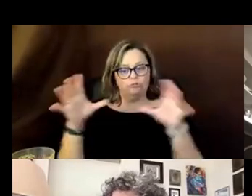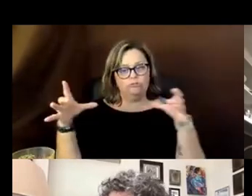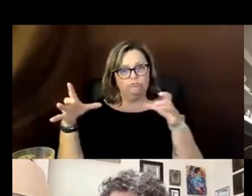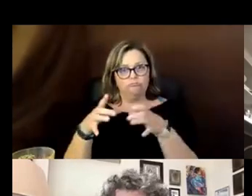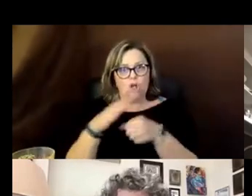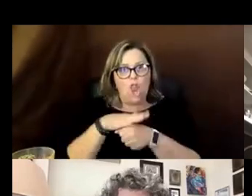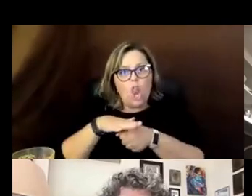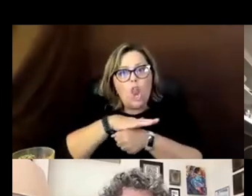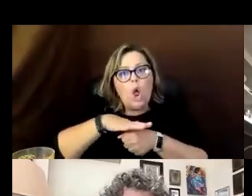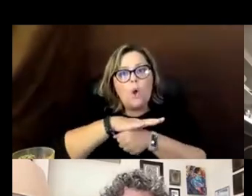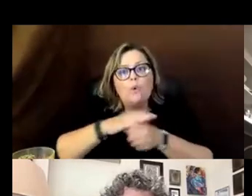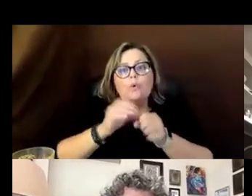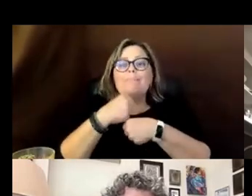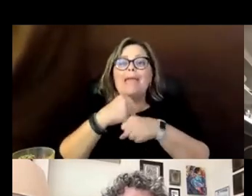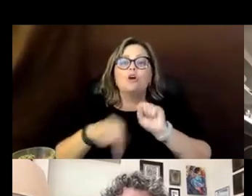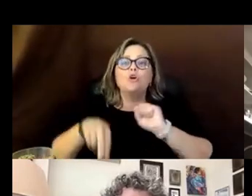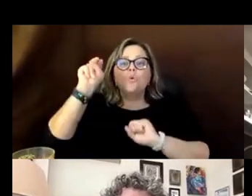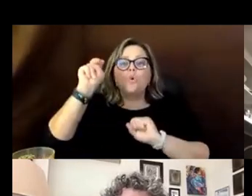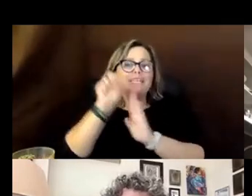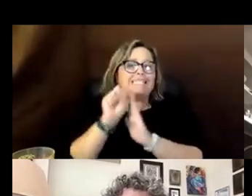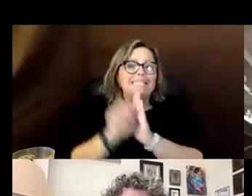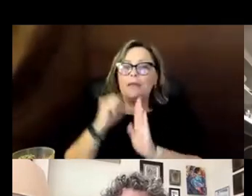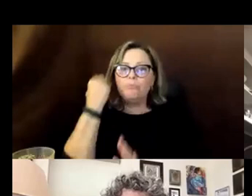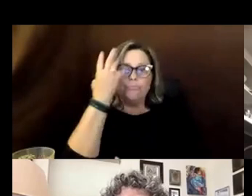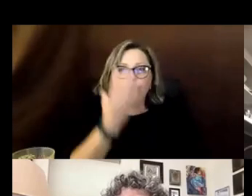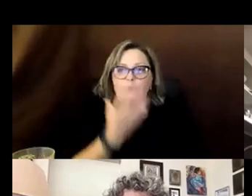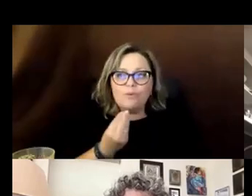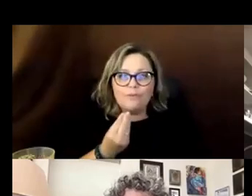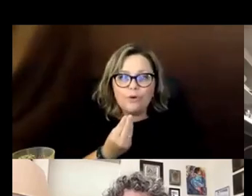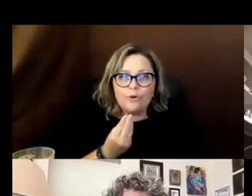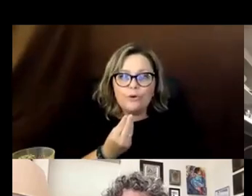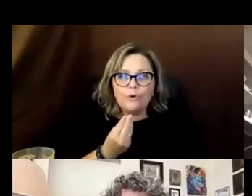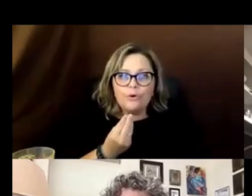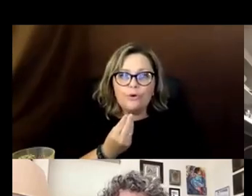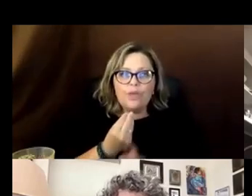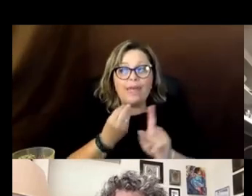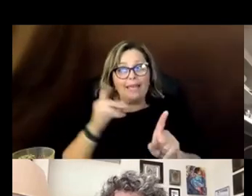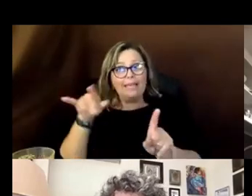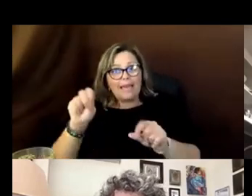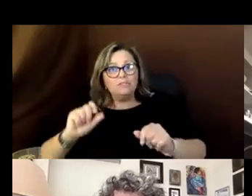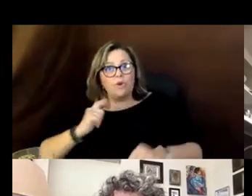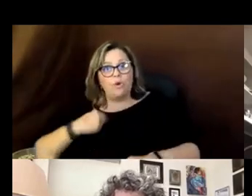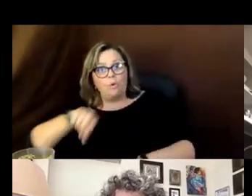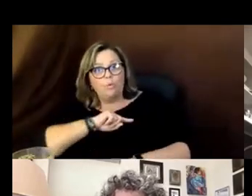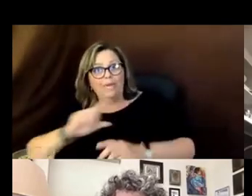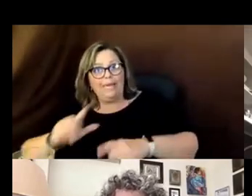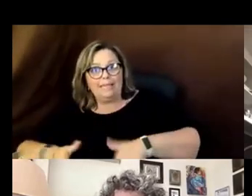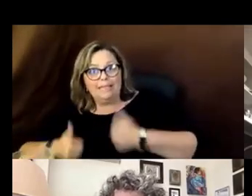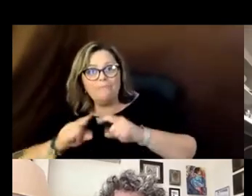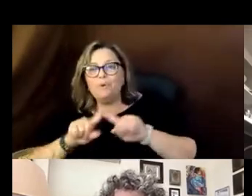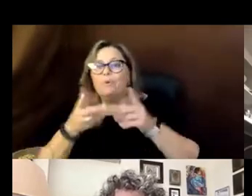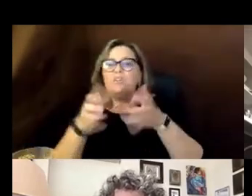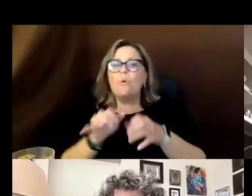the most beautiful place that we live, but one that where people don't have to feel isolated either because of a disability or because of